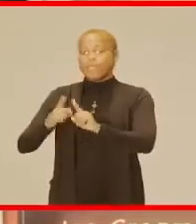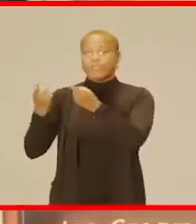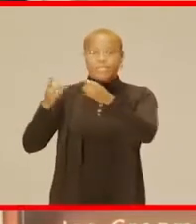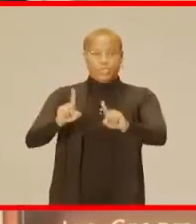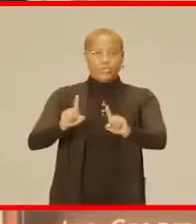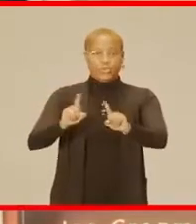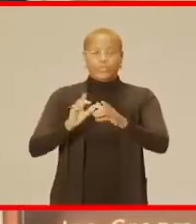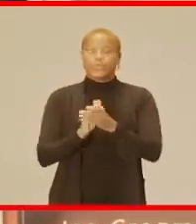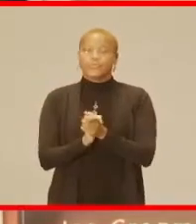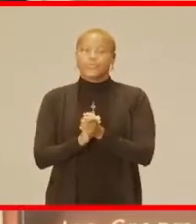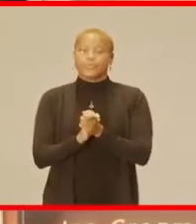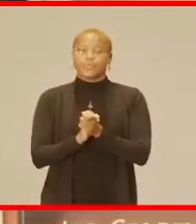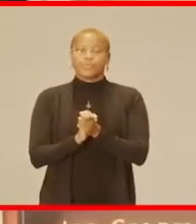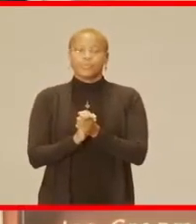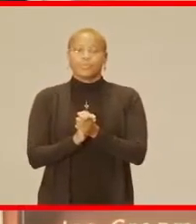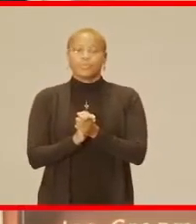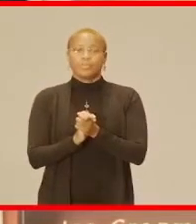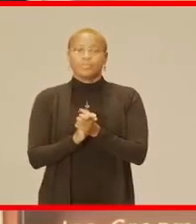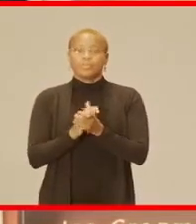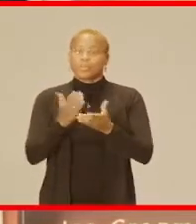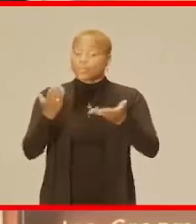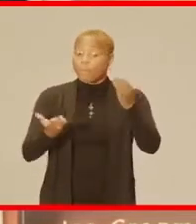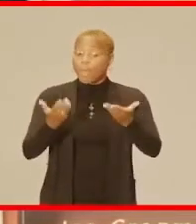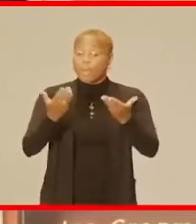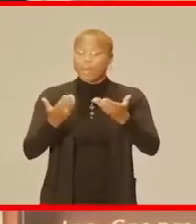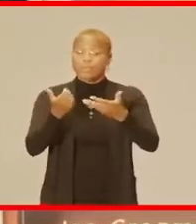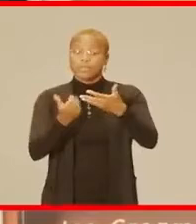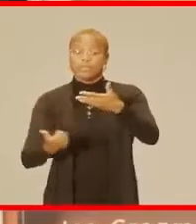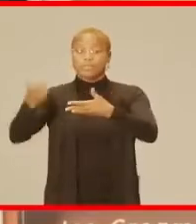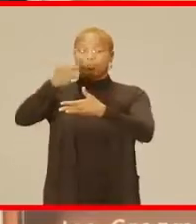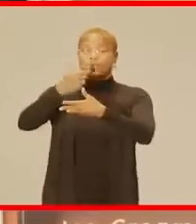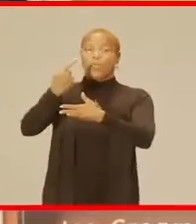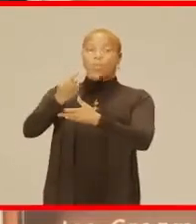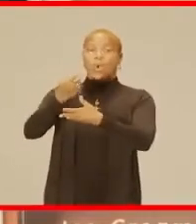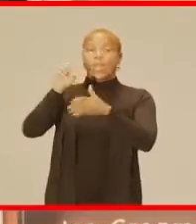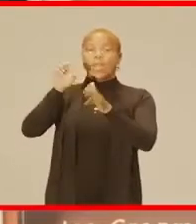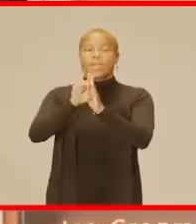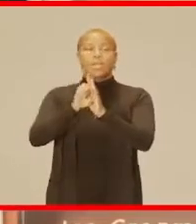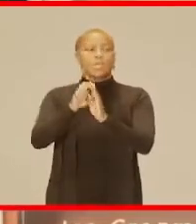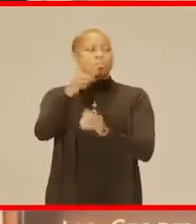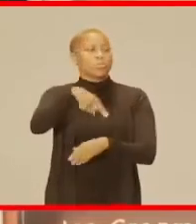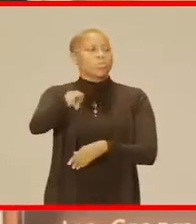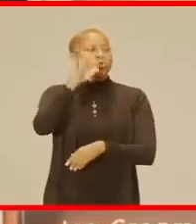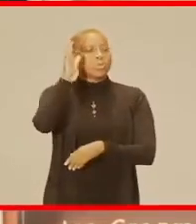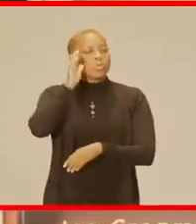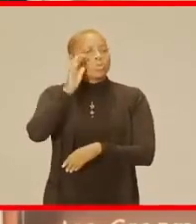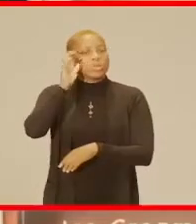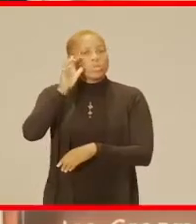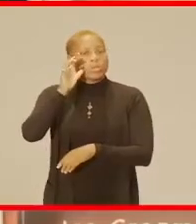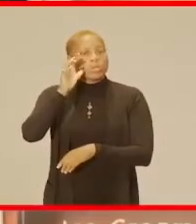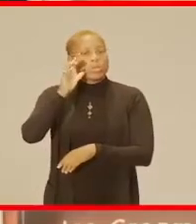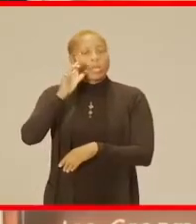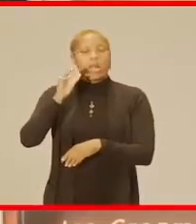Now, probably one of many of these examples, who here is familiar with the anime Fruits Basket?